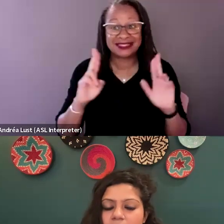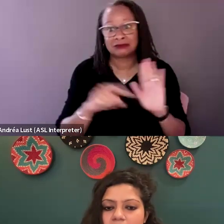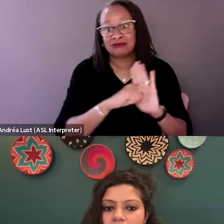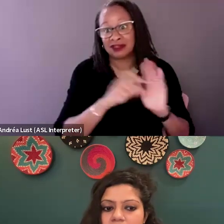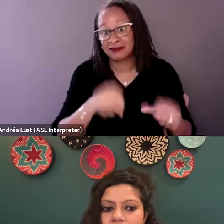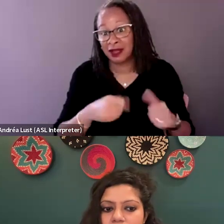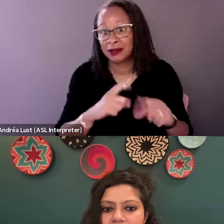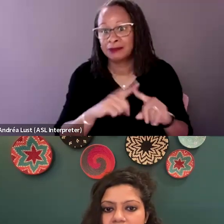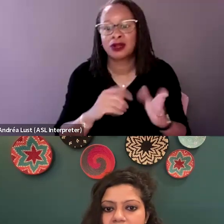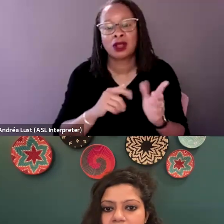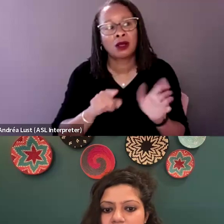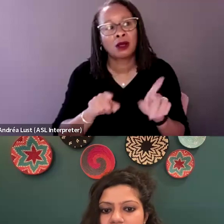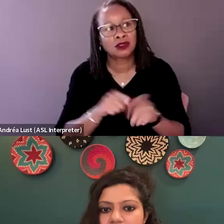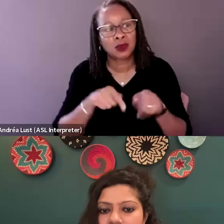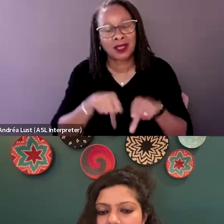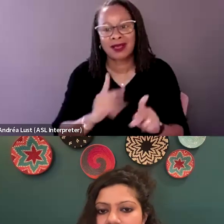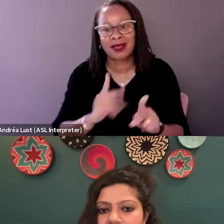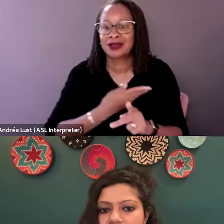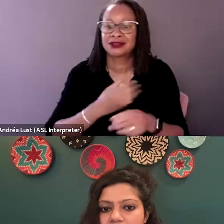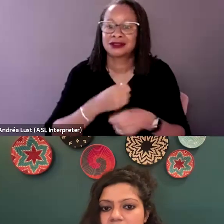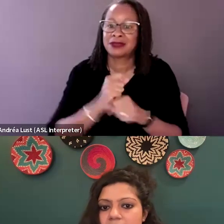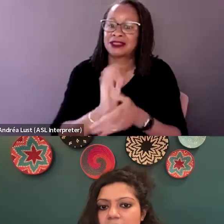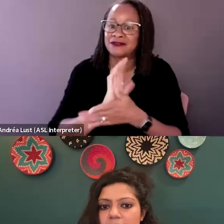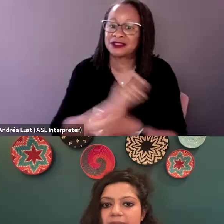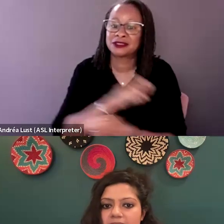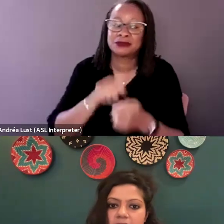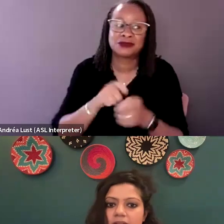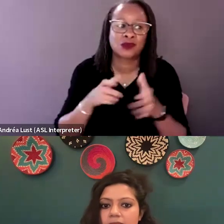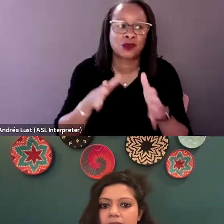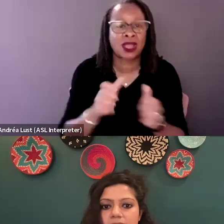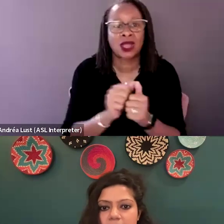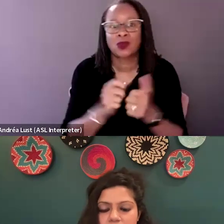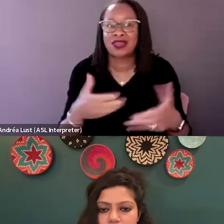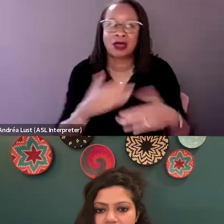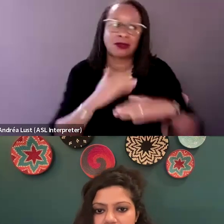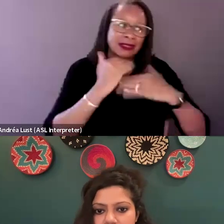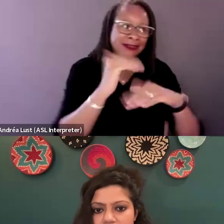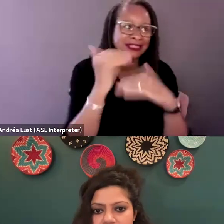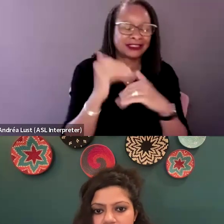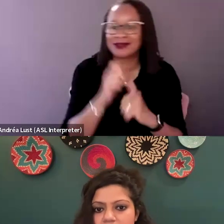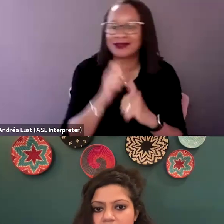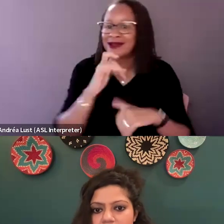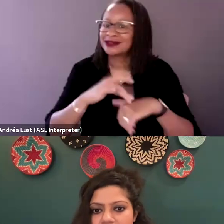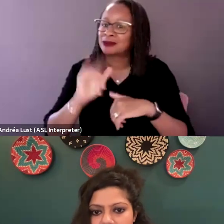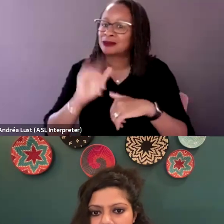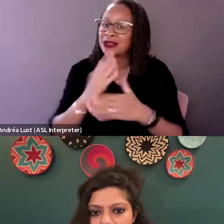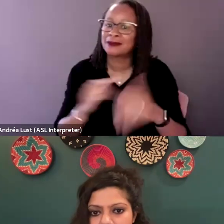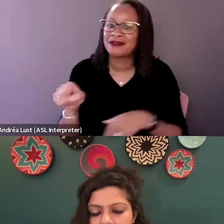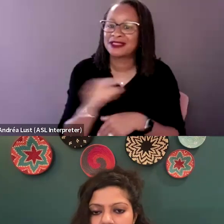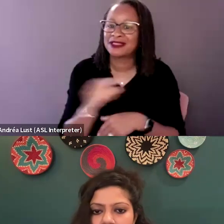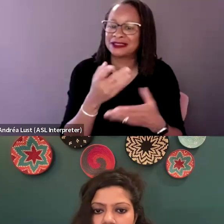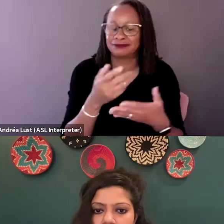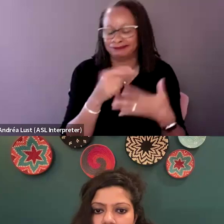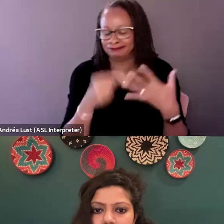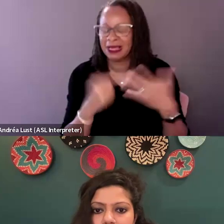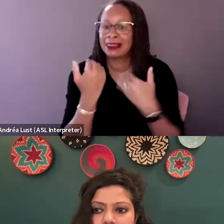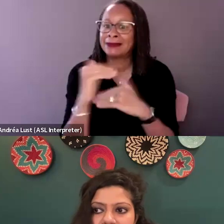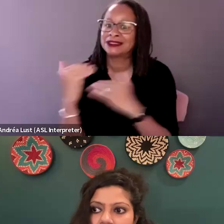I began making films, I was more sure of what I did not want to do. For instance, there was a certain toolkit of filmmaking,